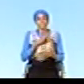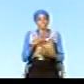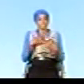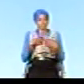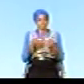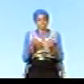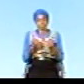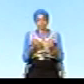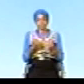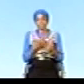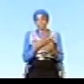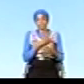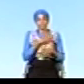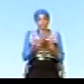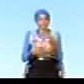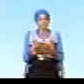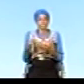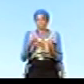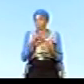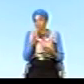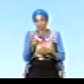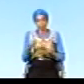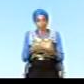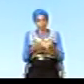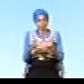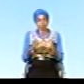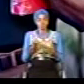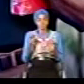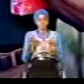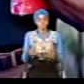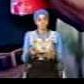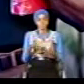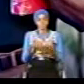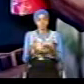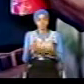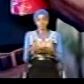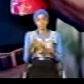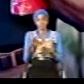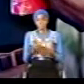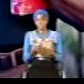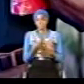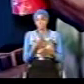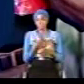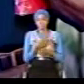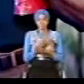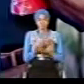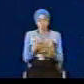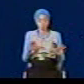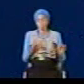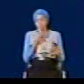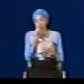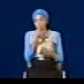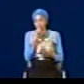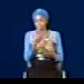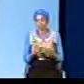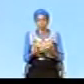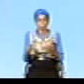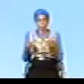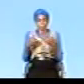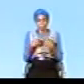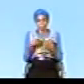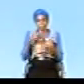do. Indeed, she is free, and free indeed. Still from Enugu, we have Brother Joseph,